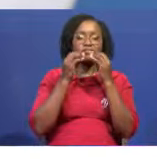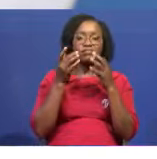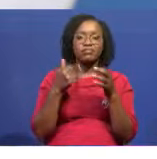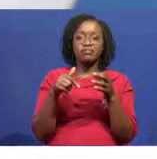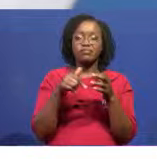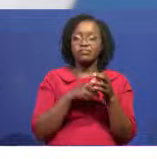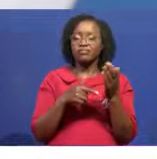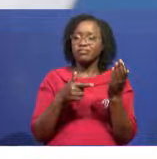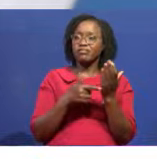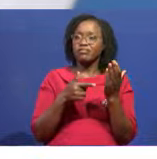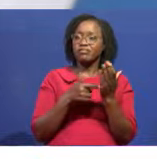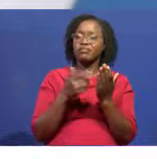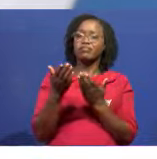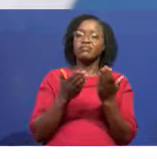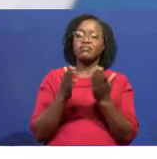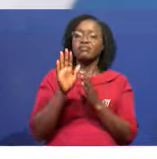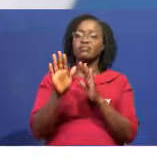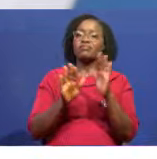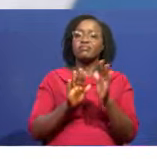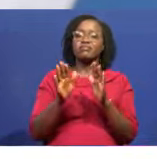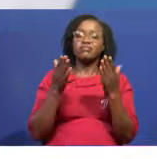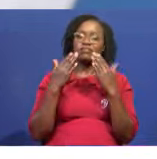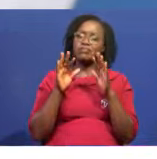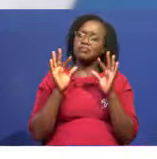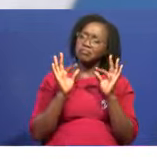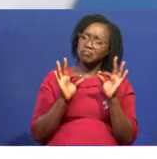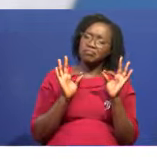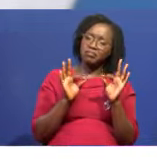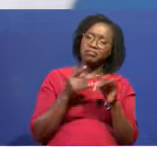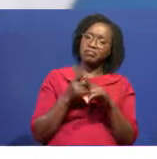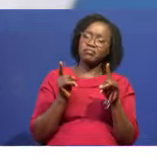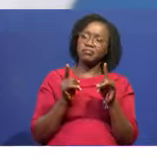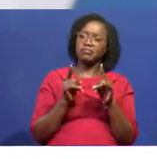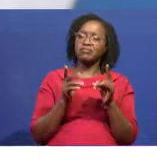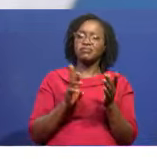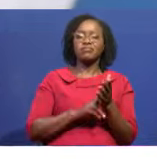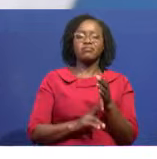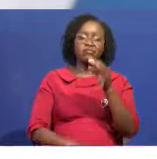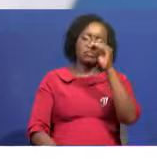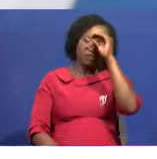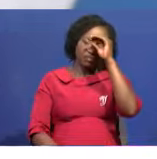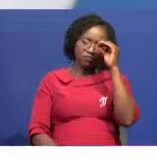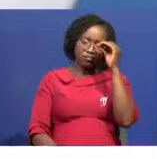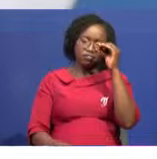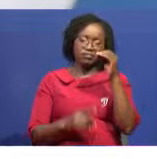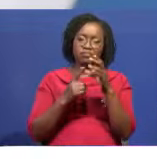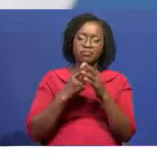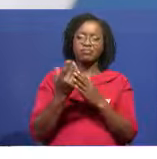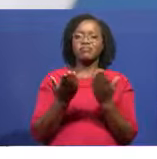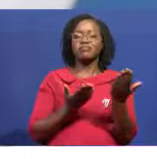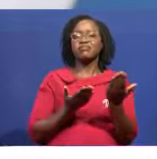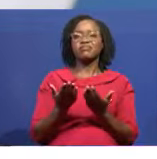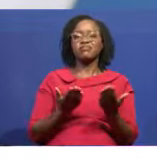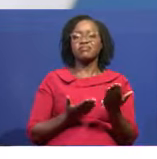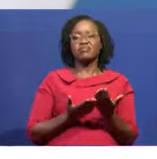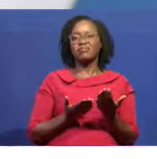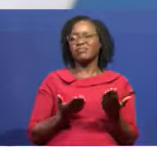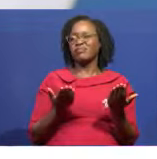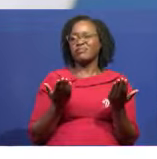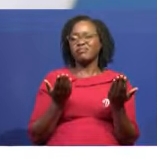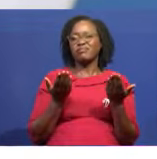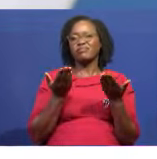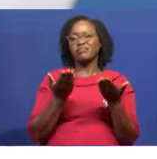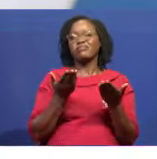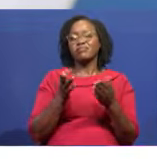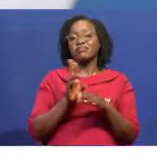that they have digitized their services, which is fantastic, but without records, then the services are merely